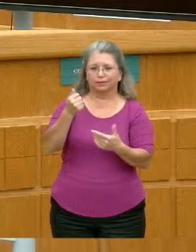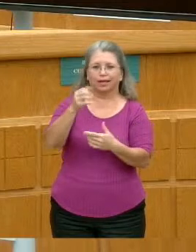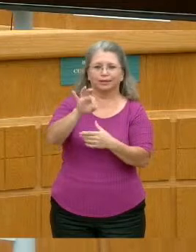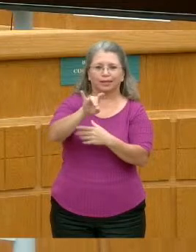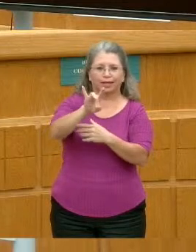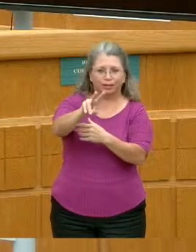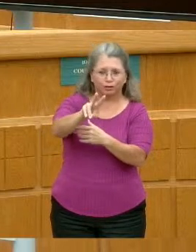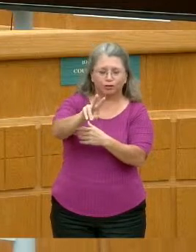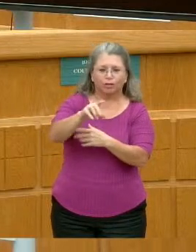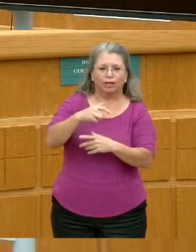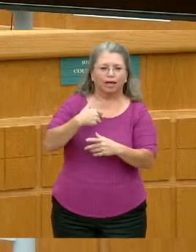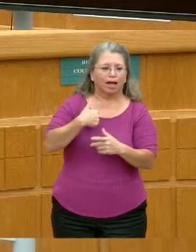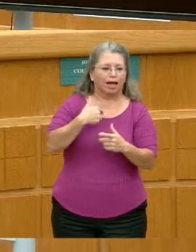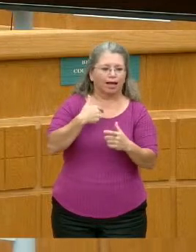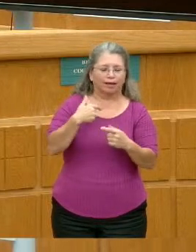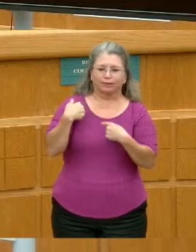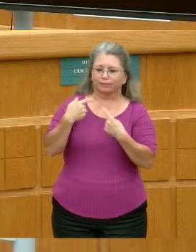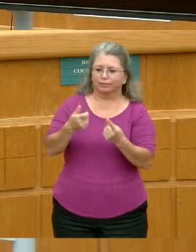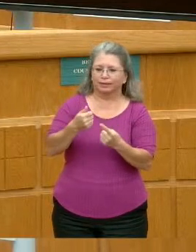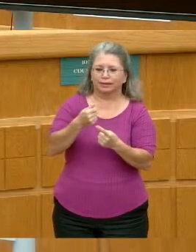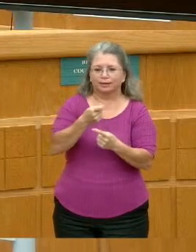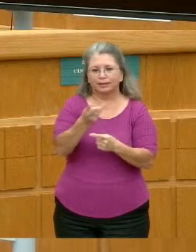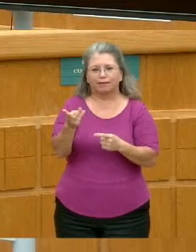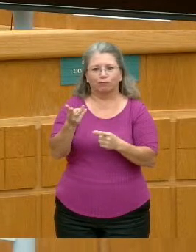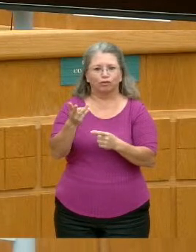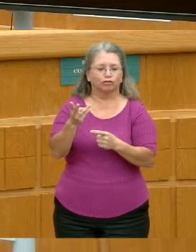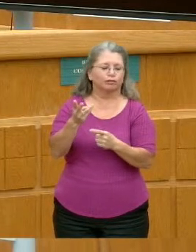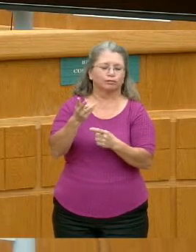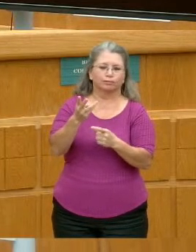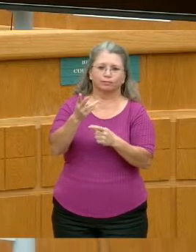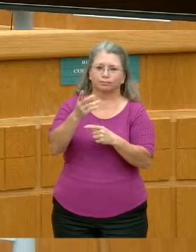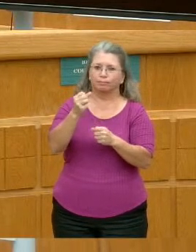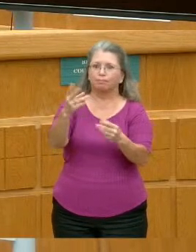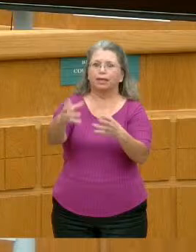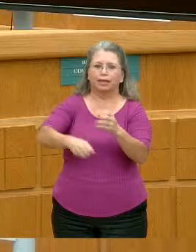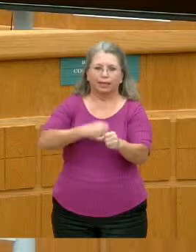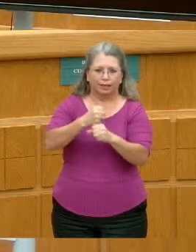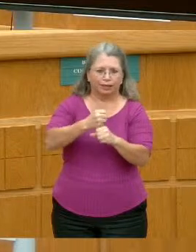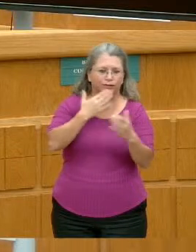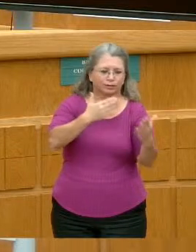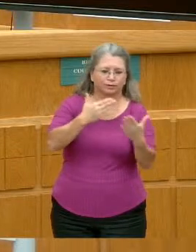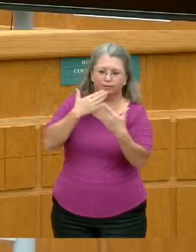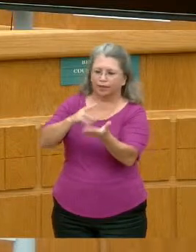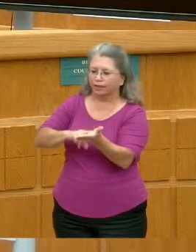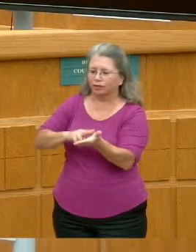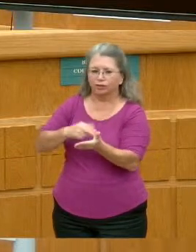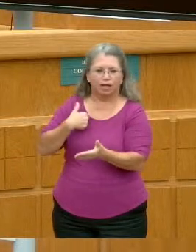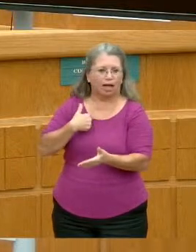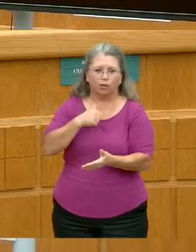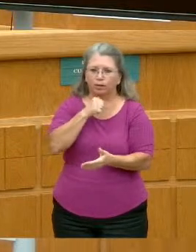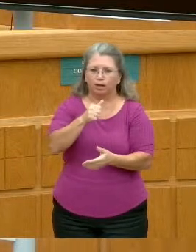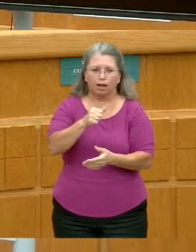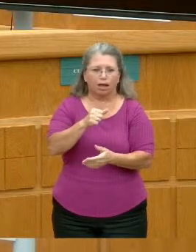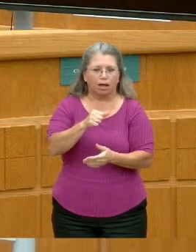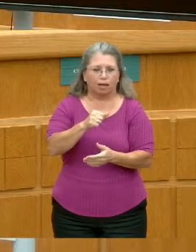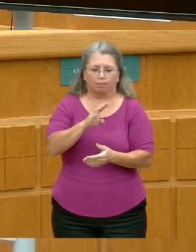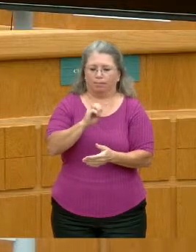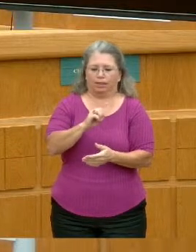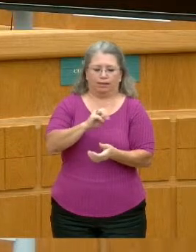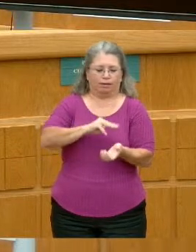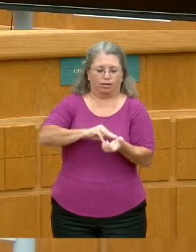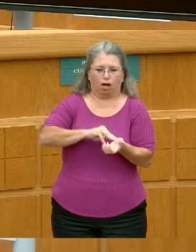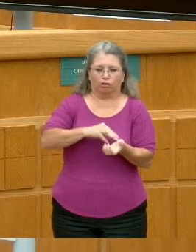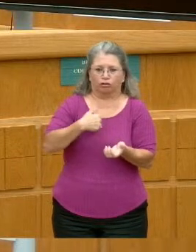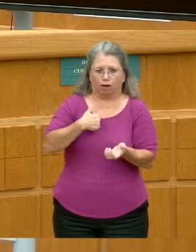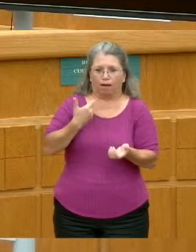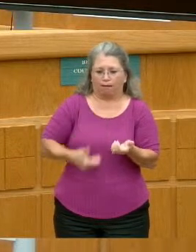for many decades. I would not be the physician I am today, a trauma surgeon who